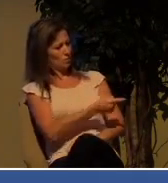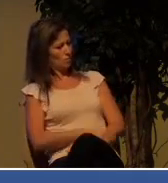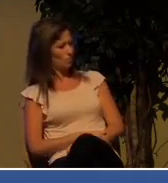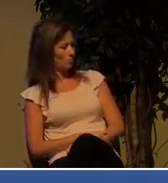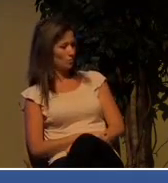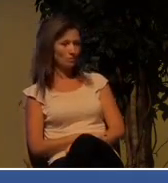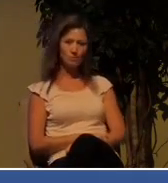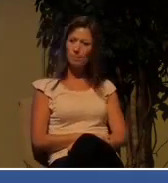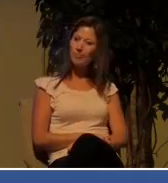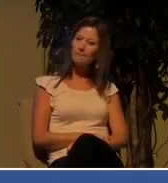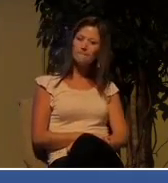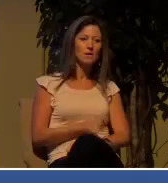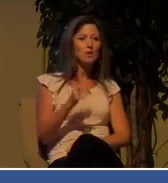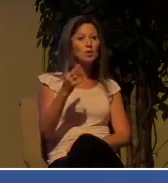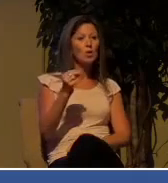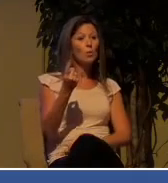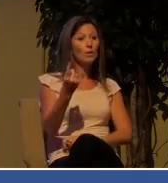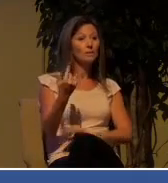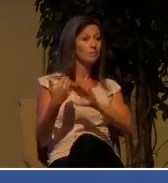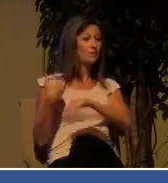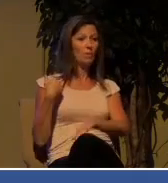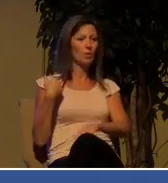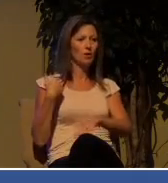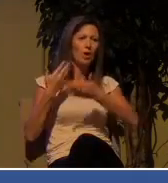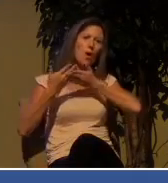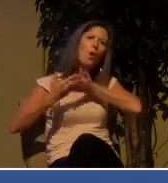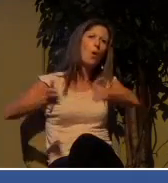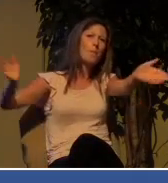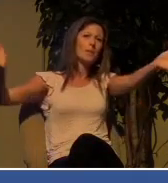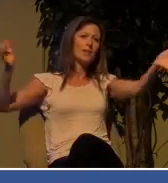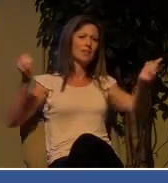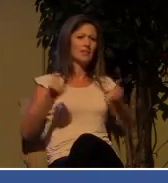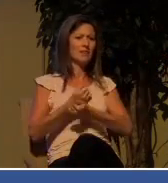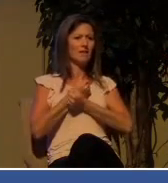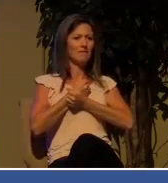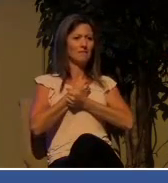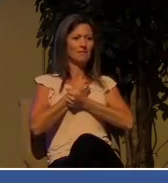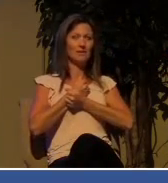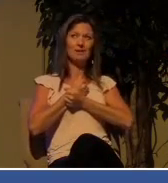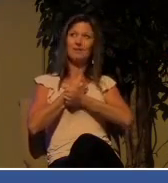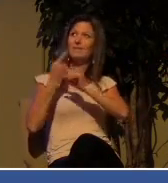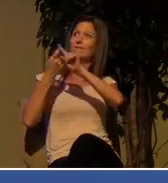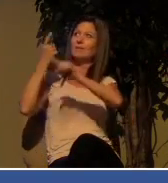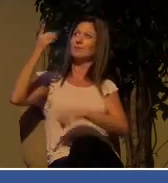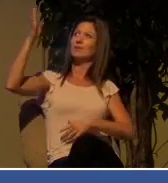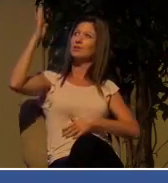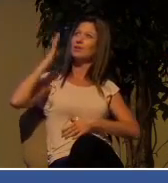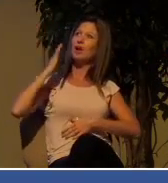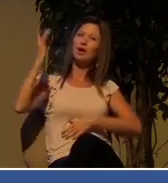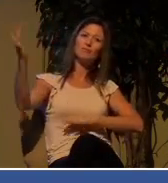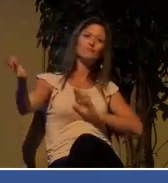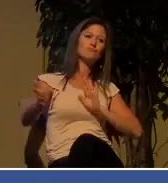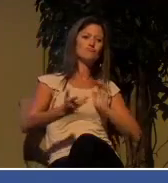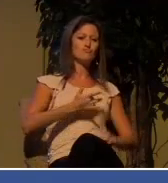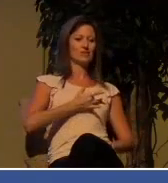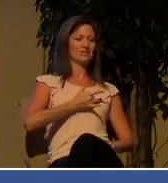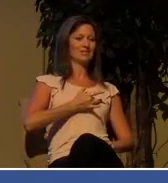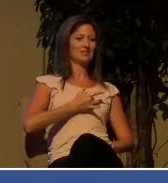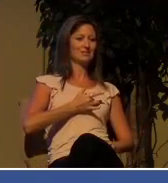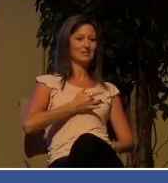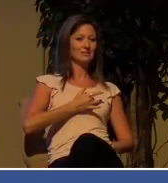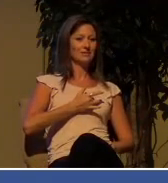before. That open and vibrant love was the love of God reaching out to me through you.